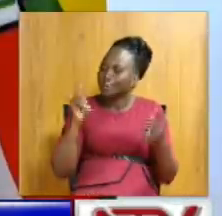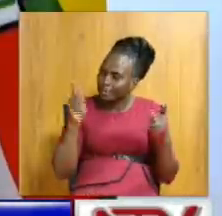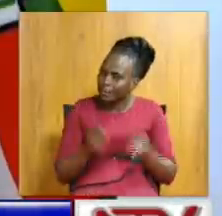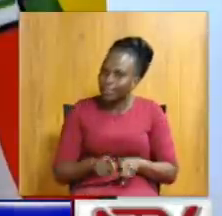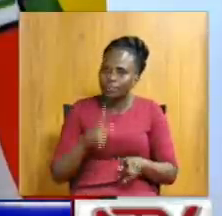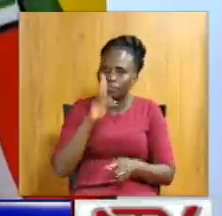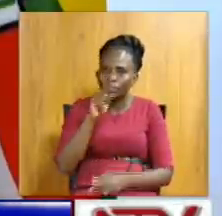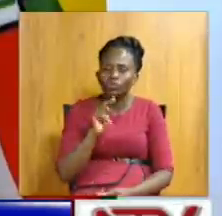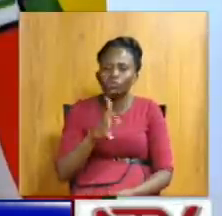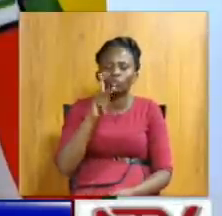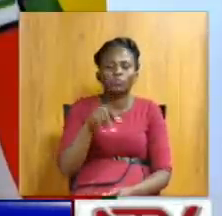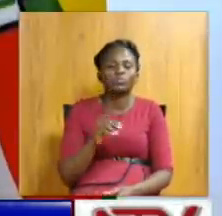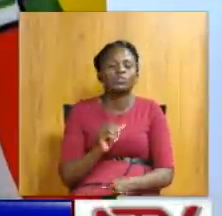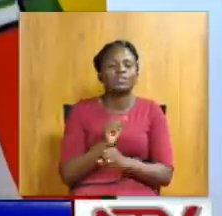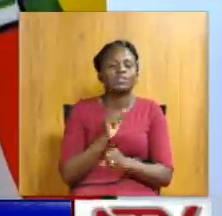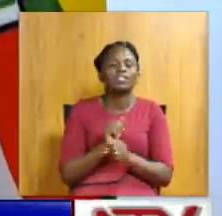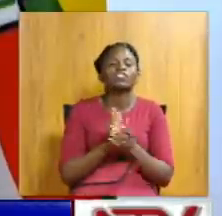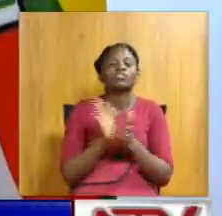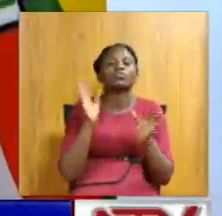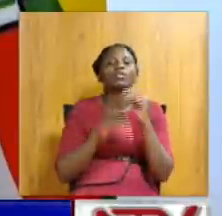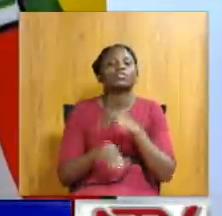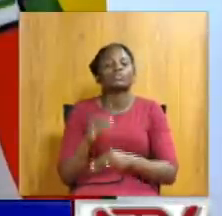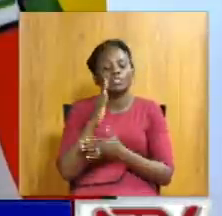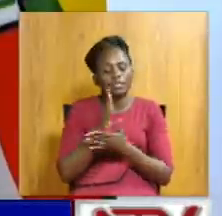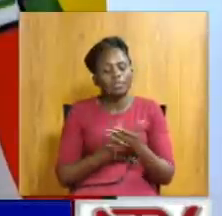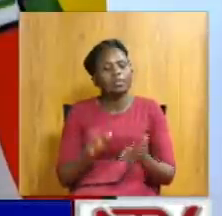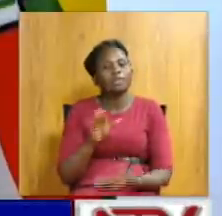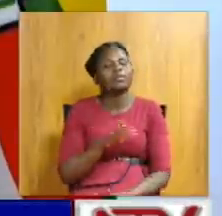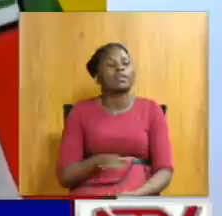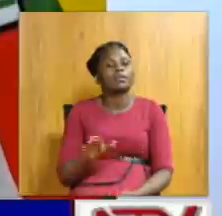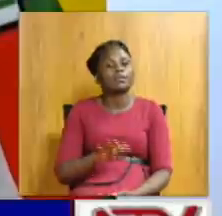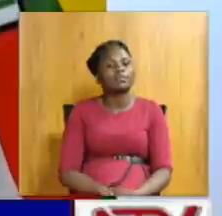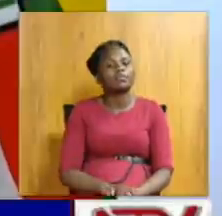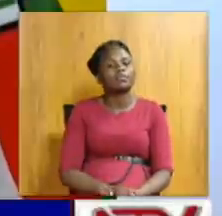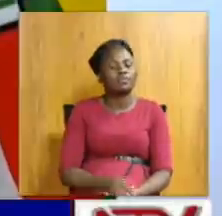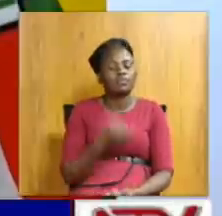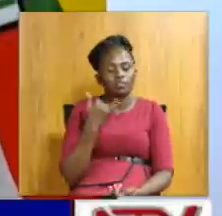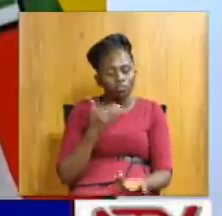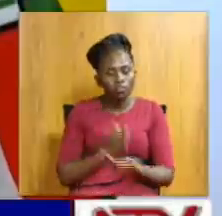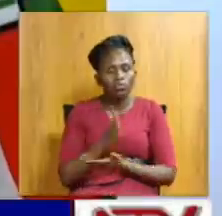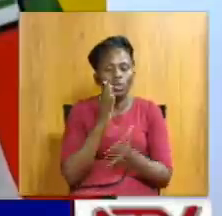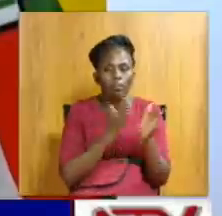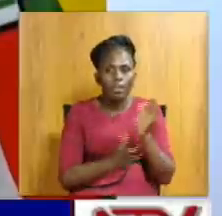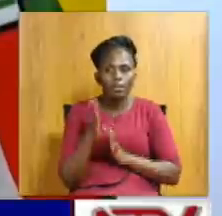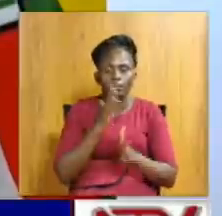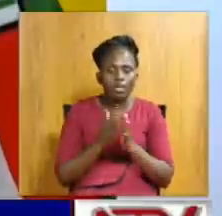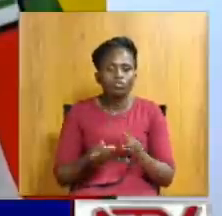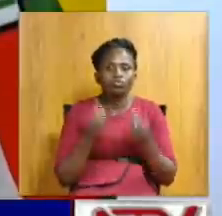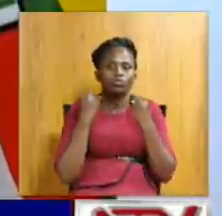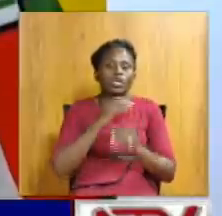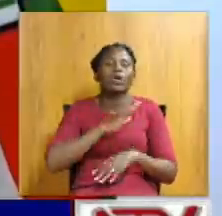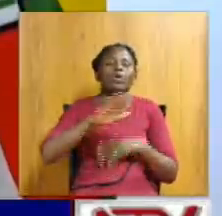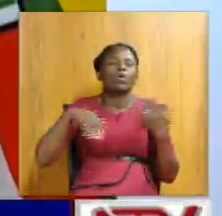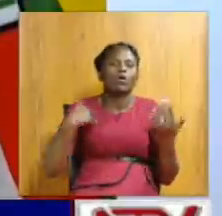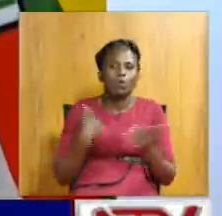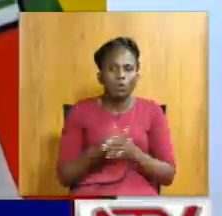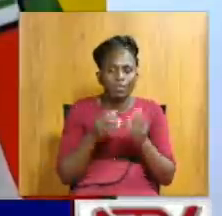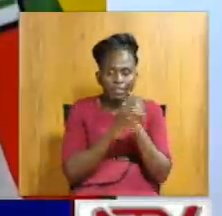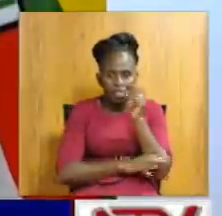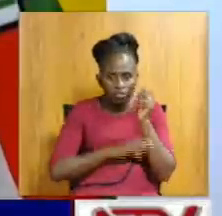general elections in some areas and what they were planning to do in the whole country if we had not